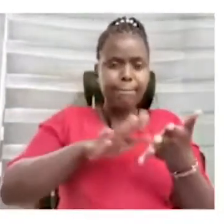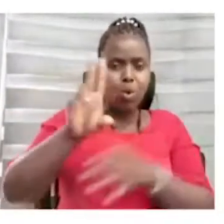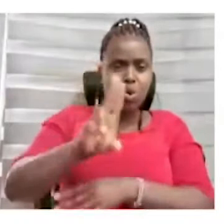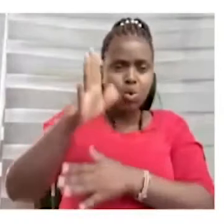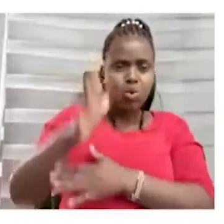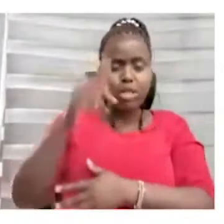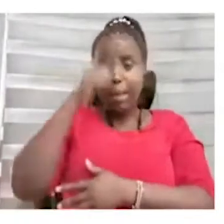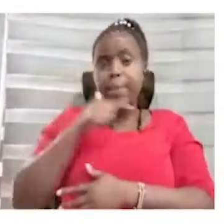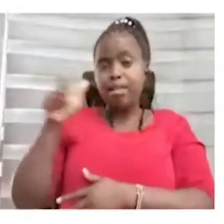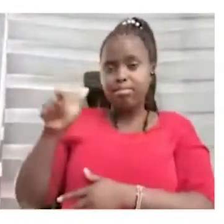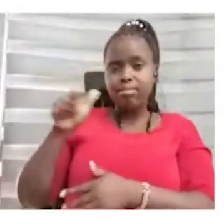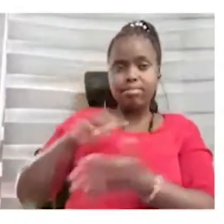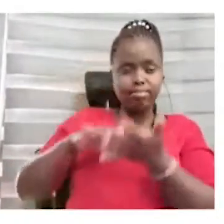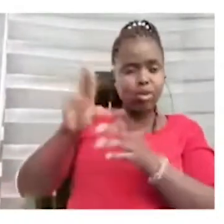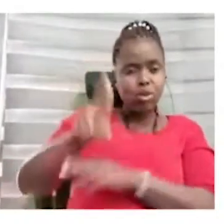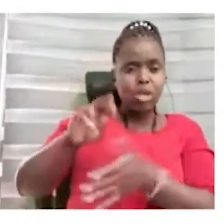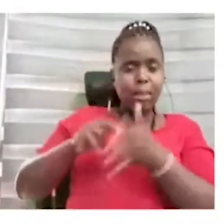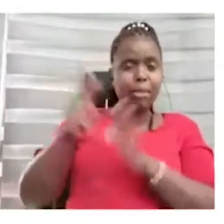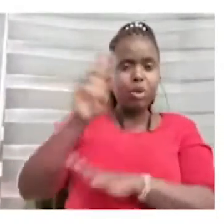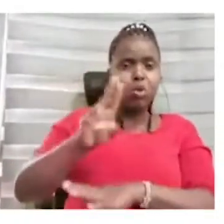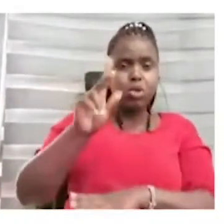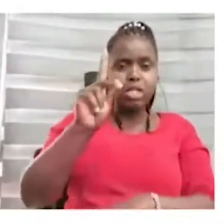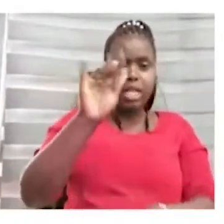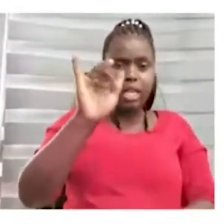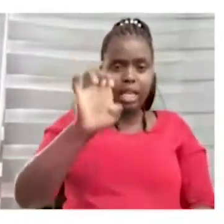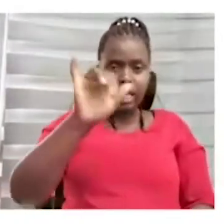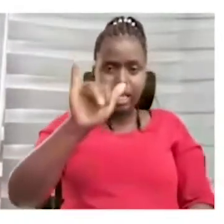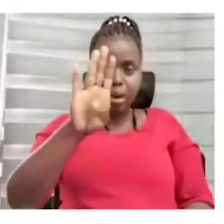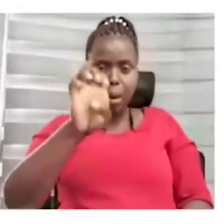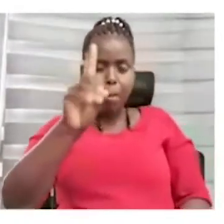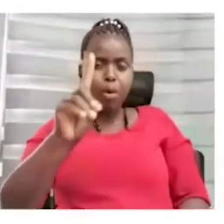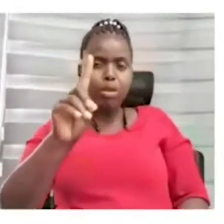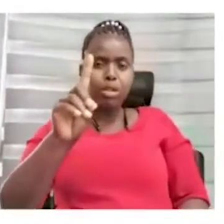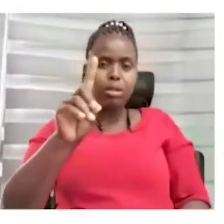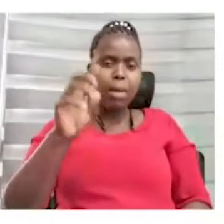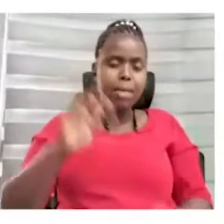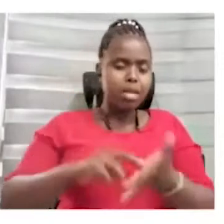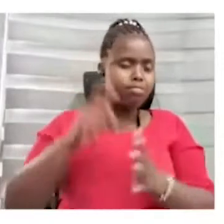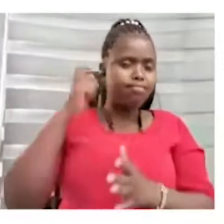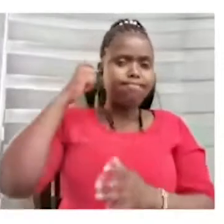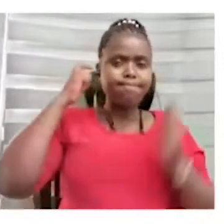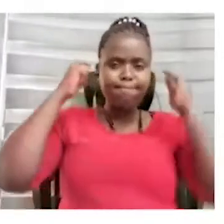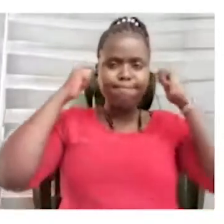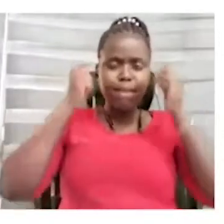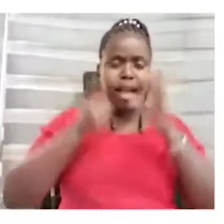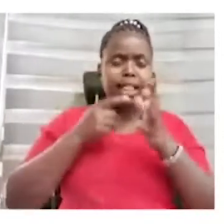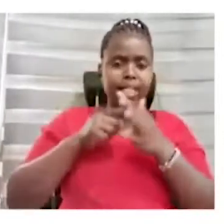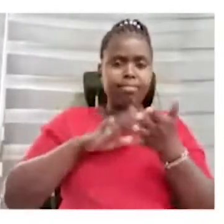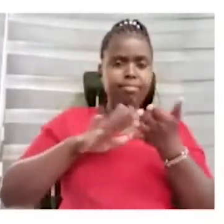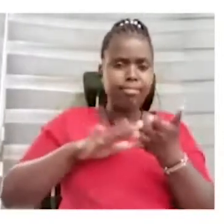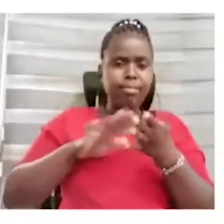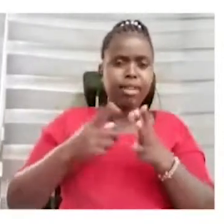basically a keyboard inside of TalkBack. And so he built a prototype. He came to our team. He asked